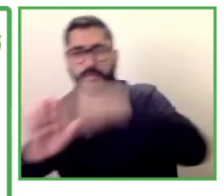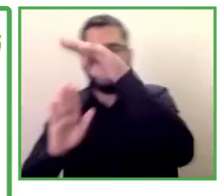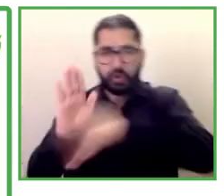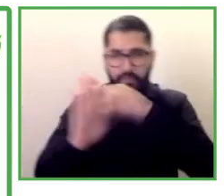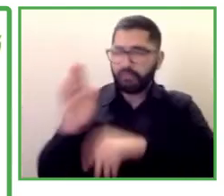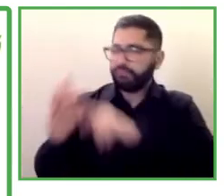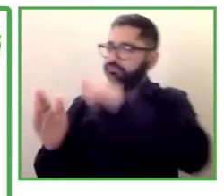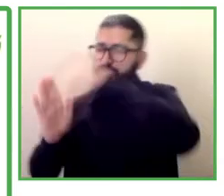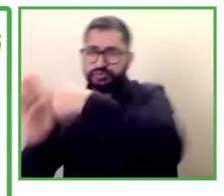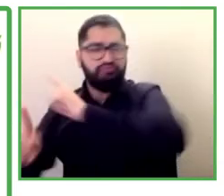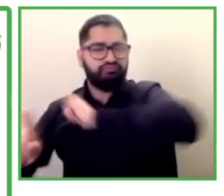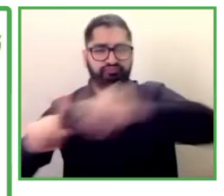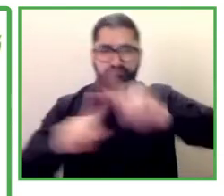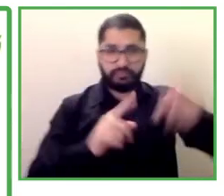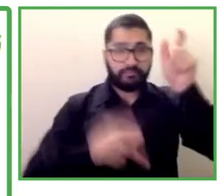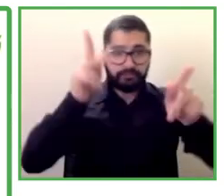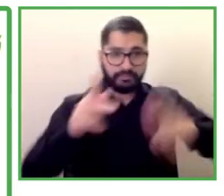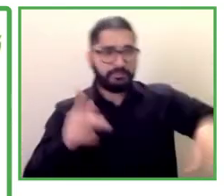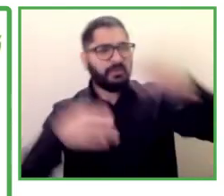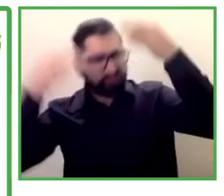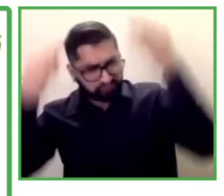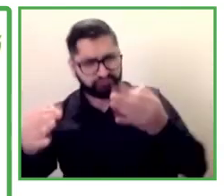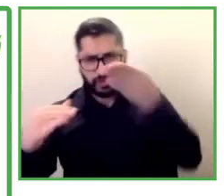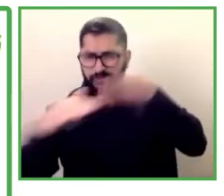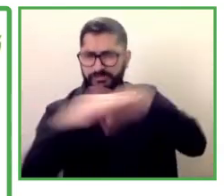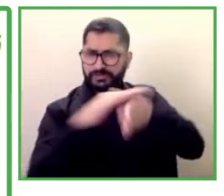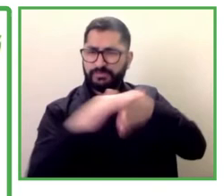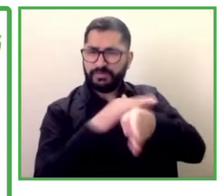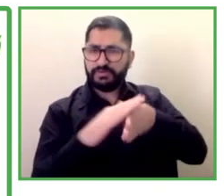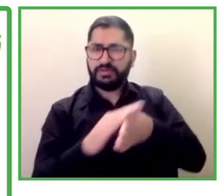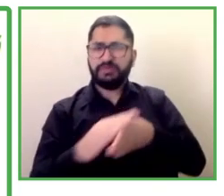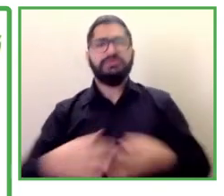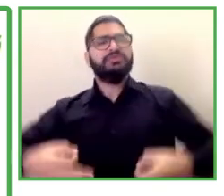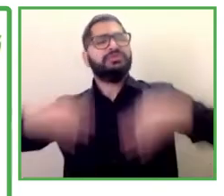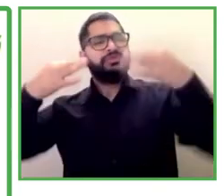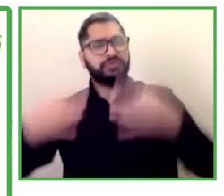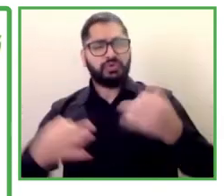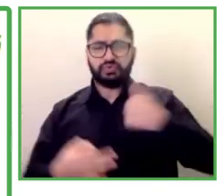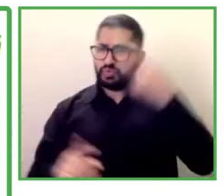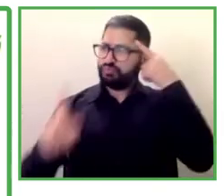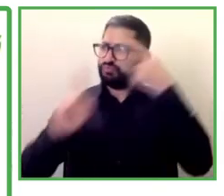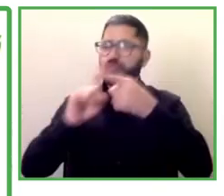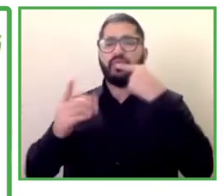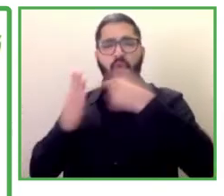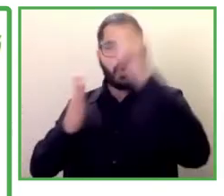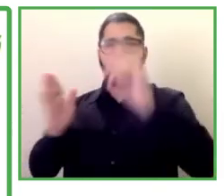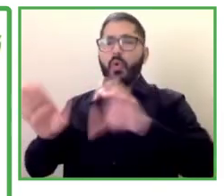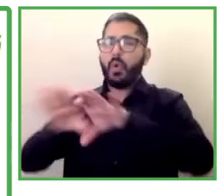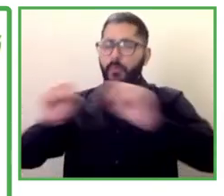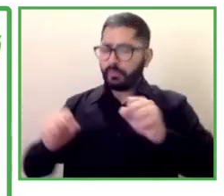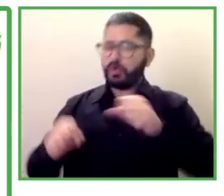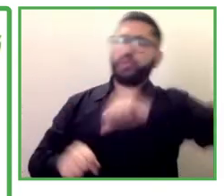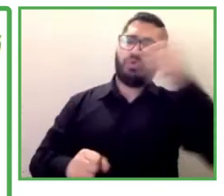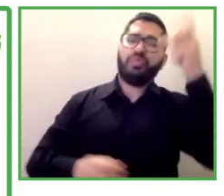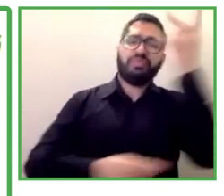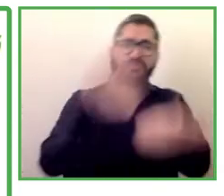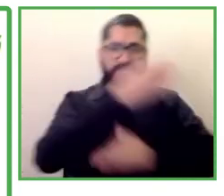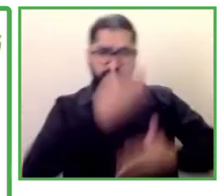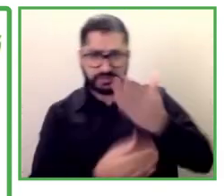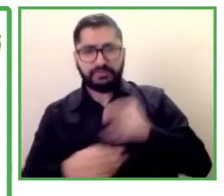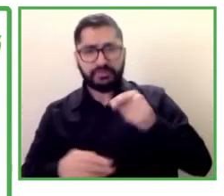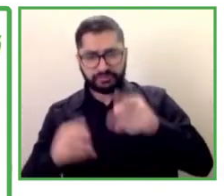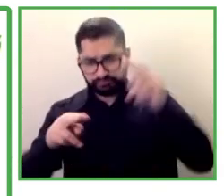with different ministries to be able to work with the people with disabilities. So another thing that we do is